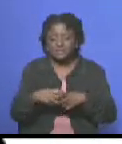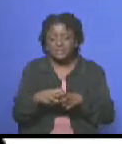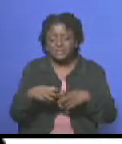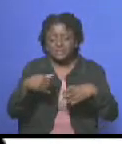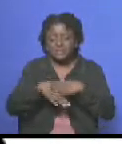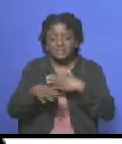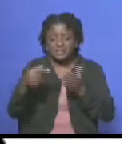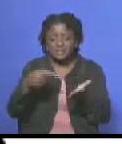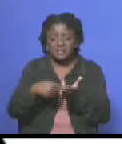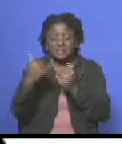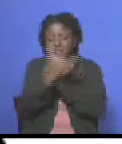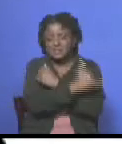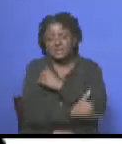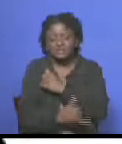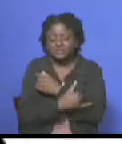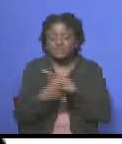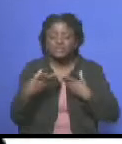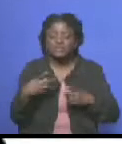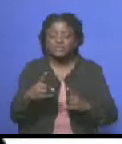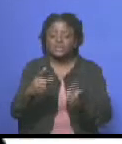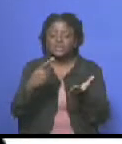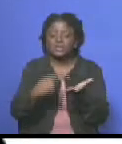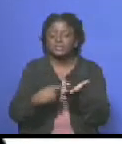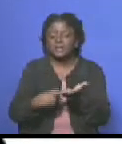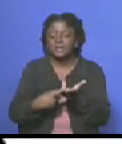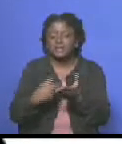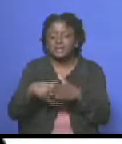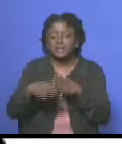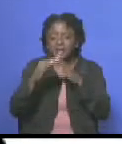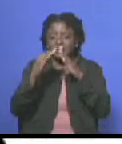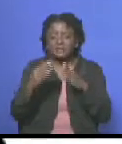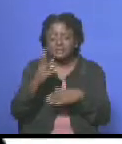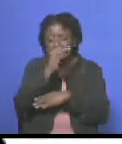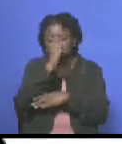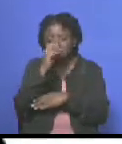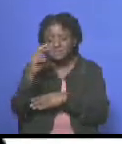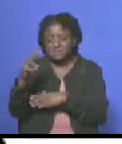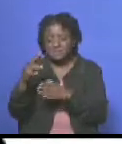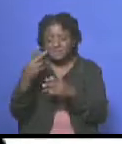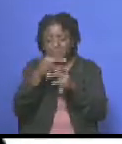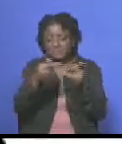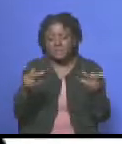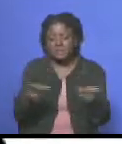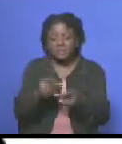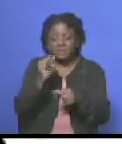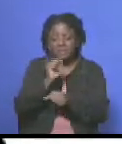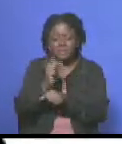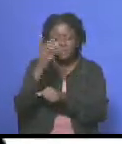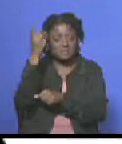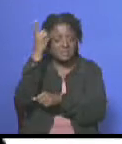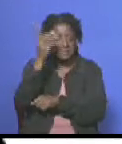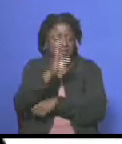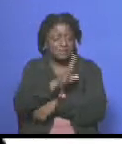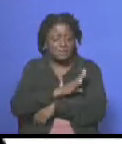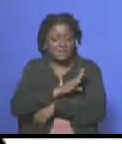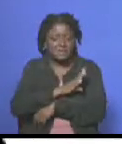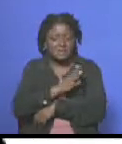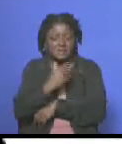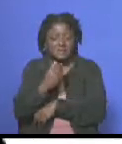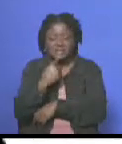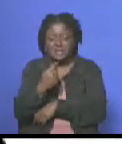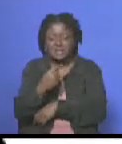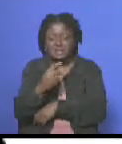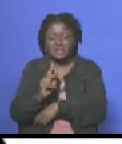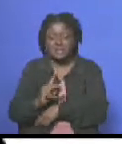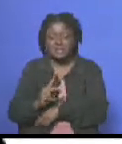country. During debate on the bill in the House of Assembly, Minister of Public Works, the Honorable Desmond Bannister, announced that BPL customers could expect